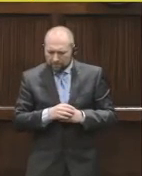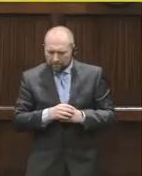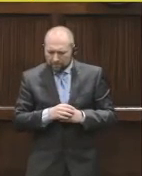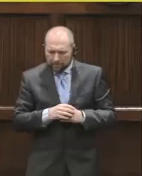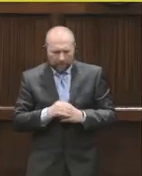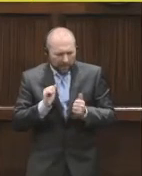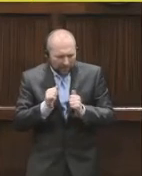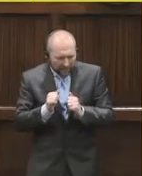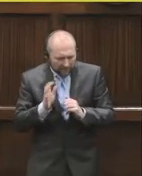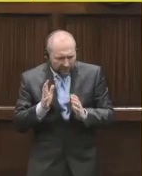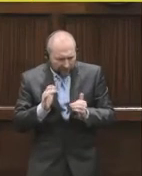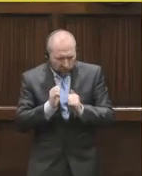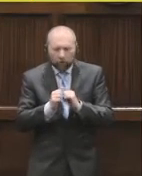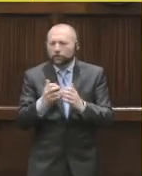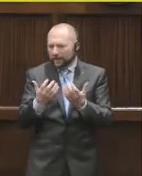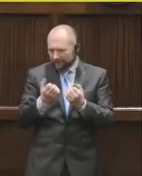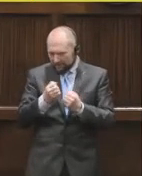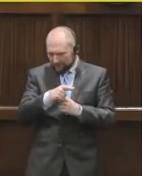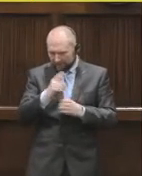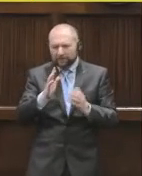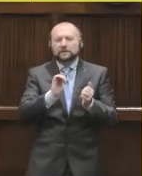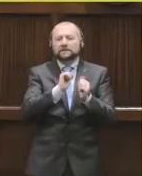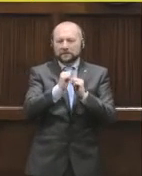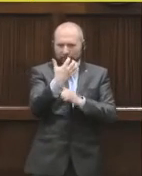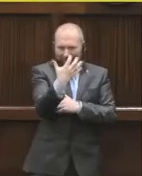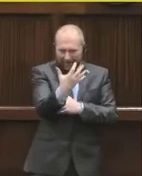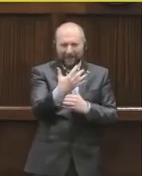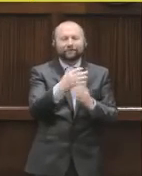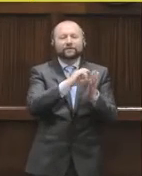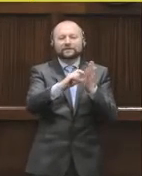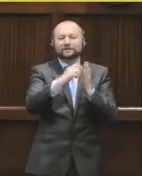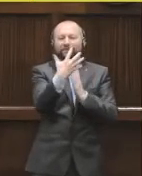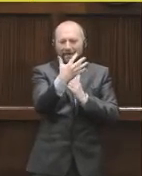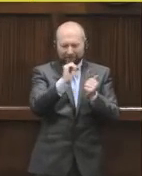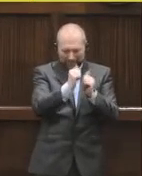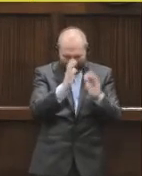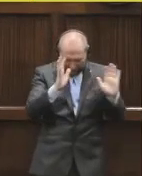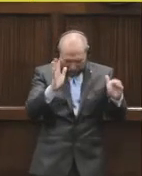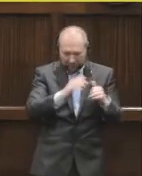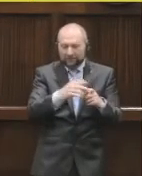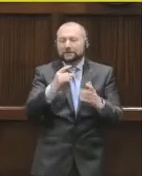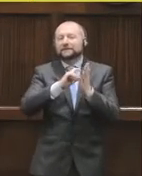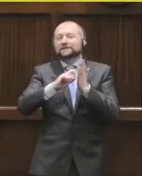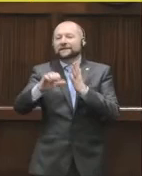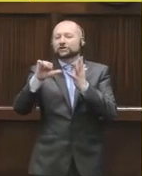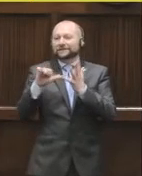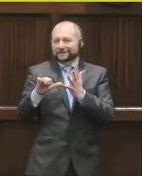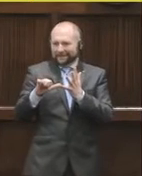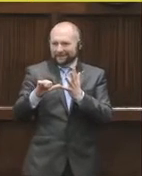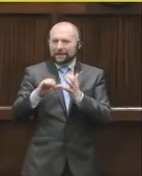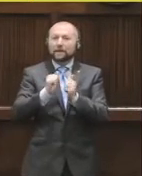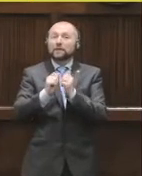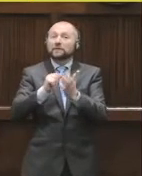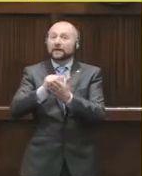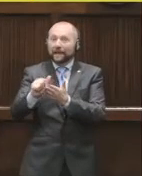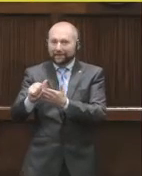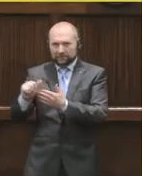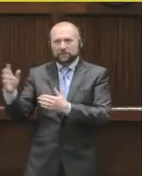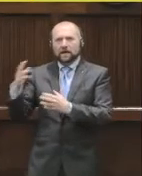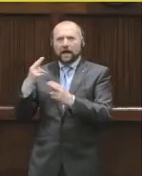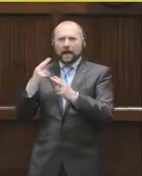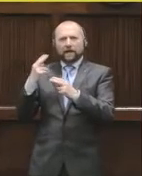Amended. Oh yeah, they accepted that. Section 5 is amended. Agreed. Section 6, Amendment 11, Deputy Daly, out of